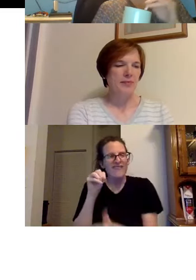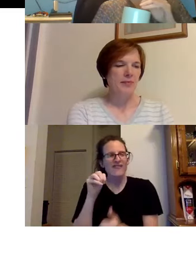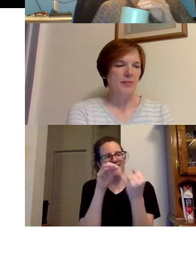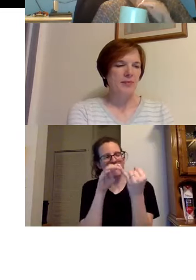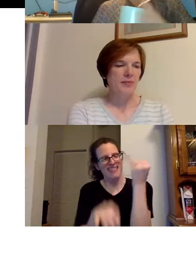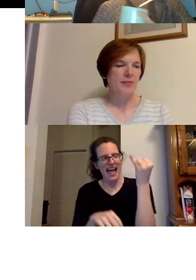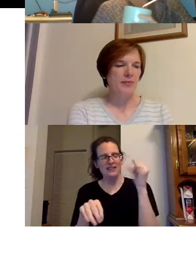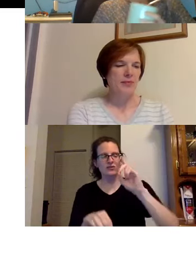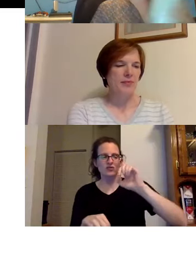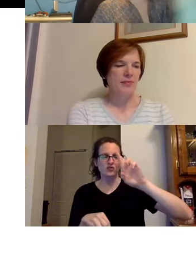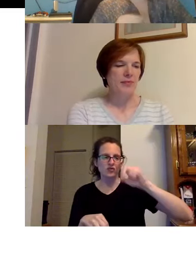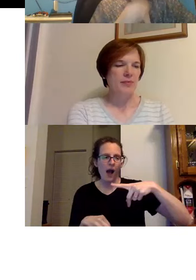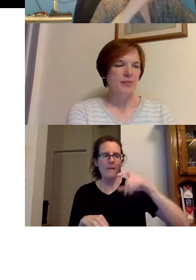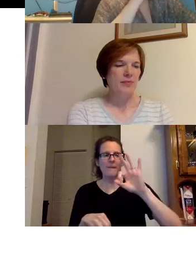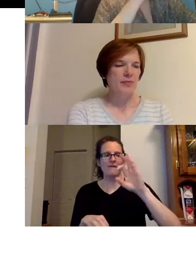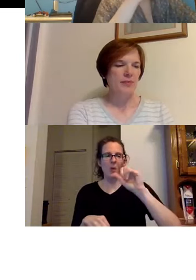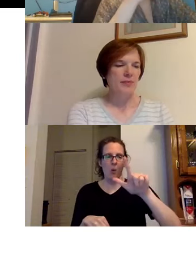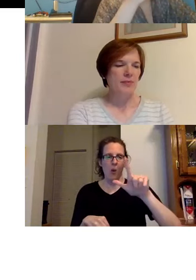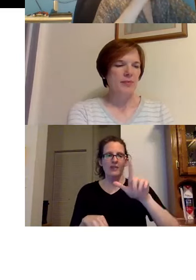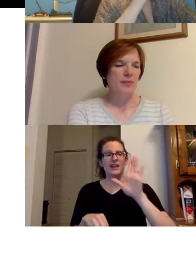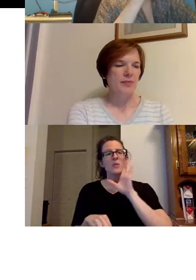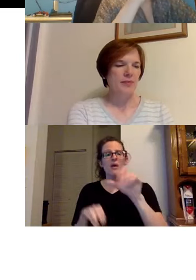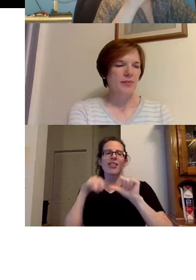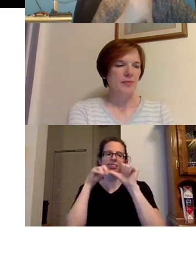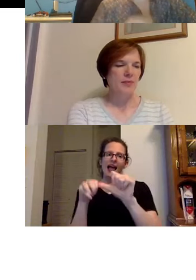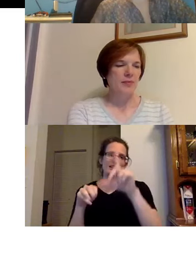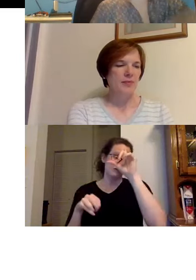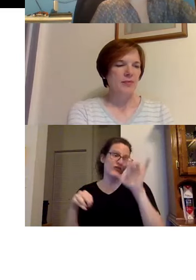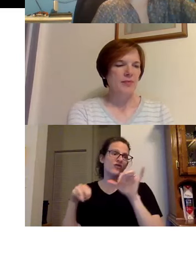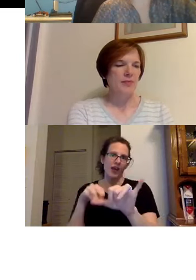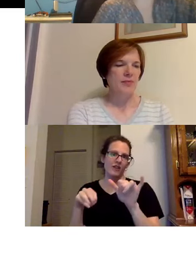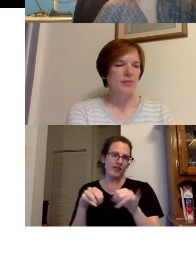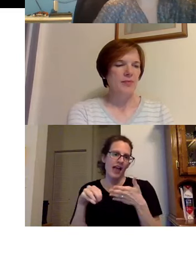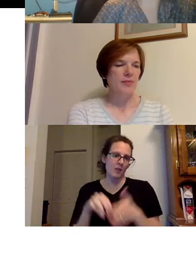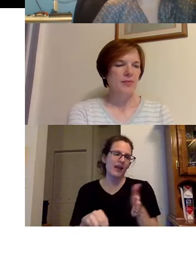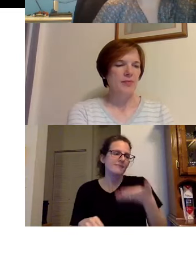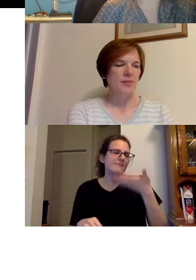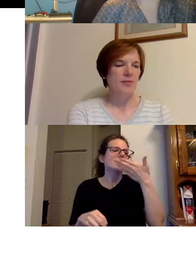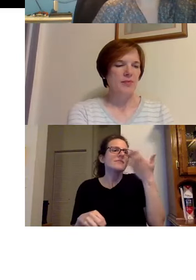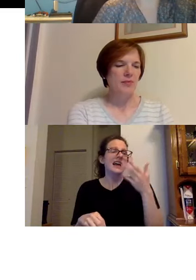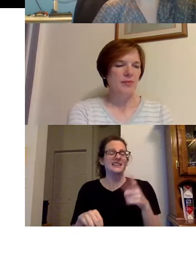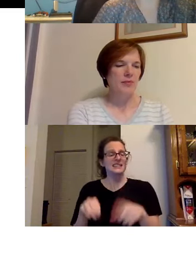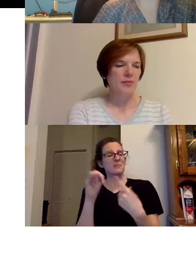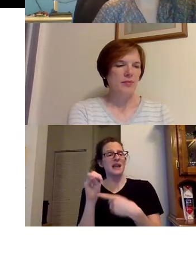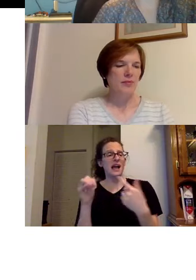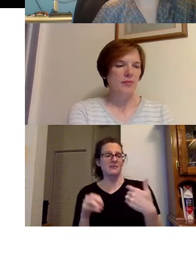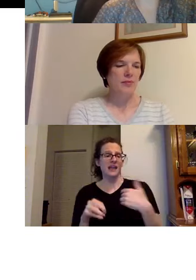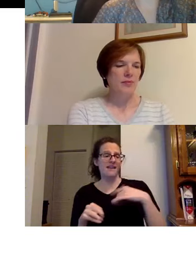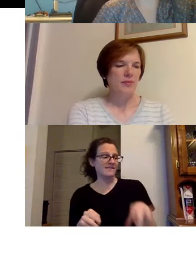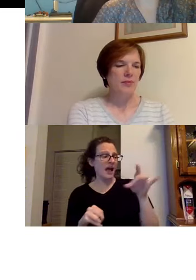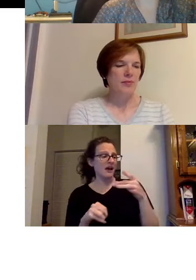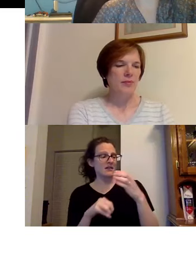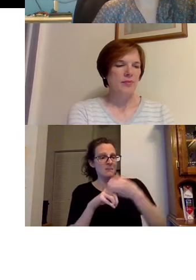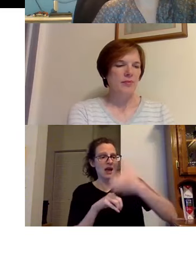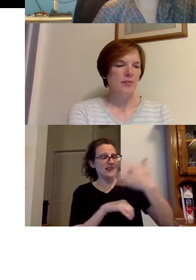your precious oils. So a bottle could last nearly forever that way. I have found bottles that have been empty for a couple of years